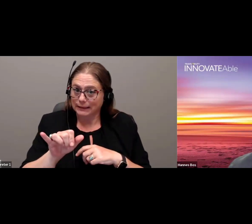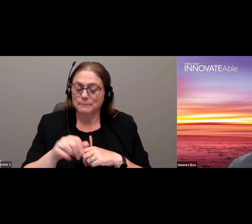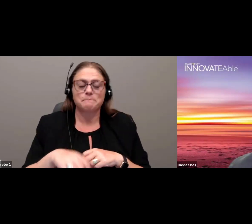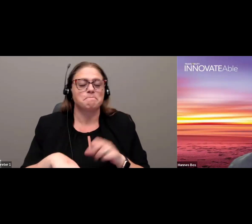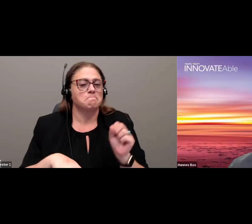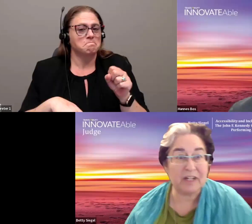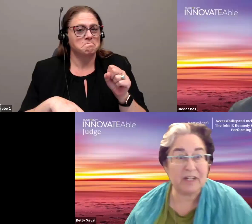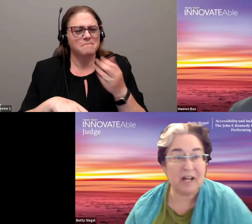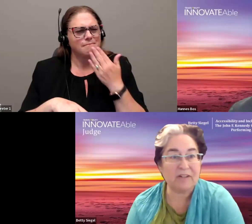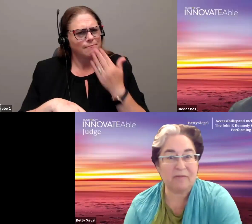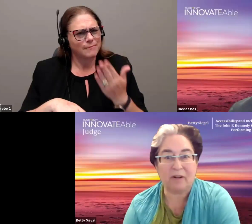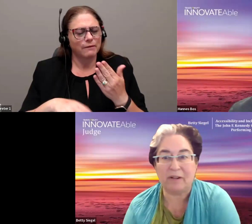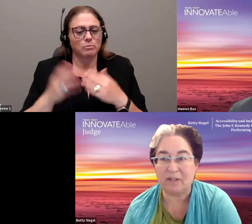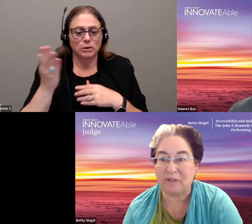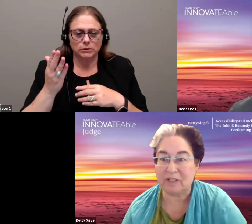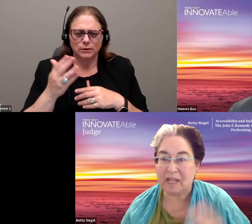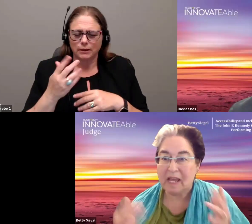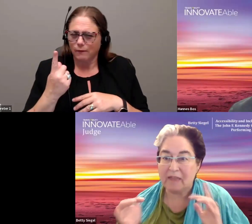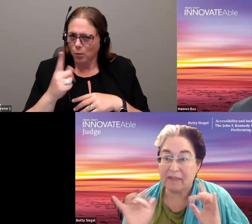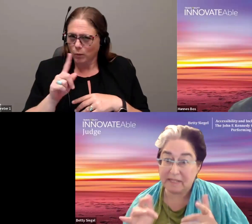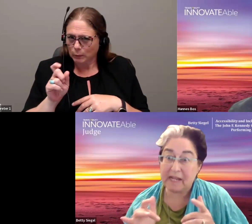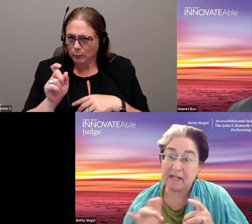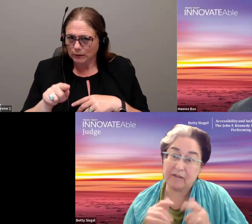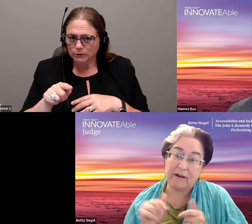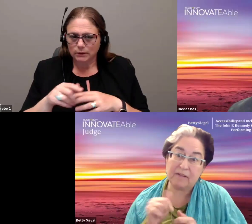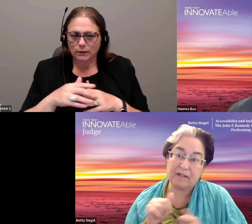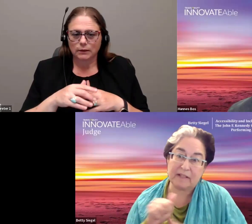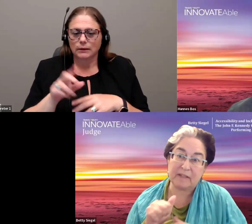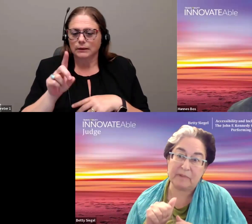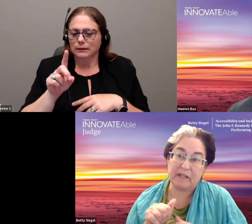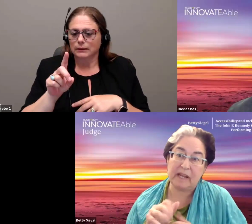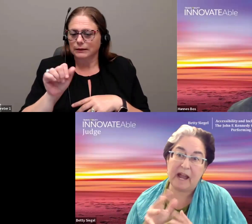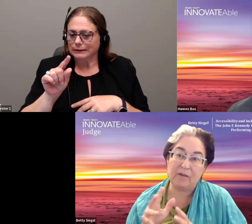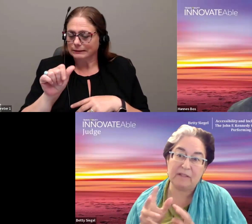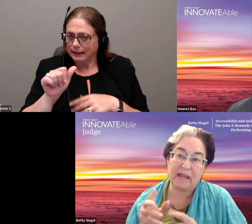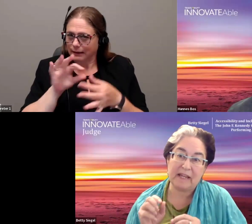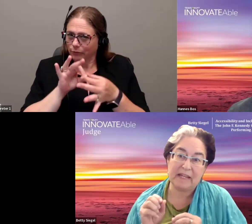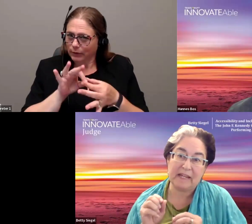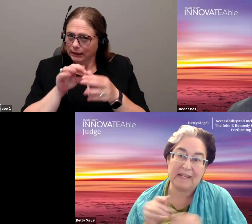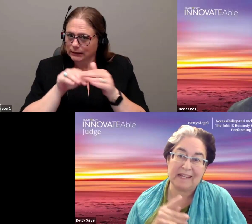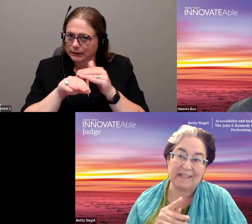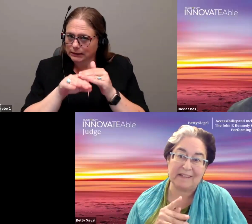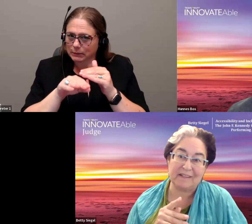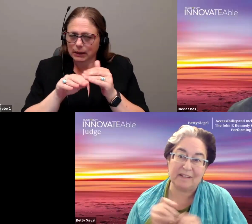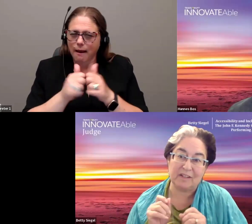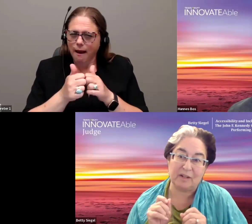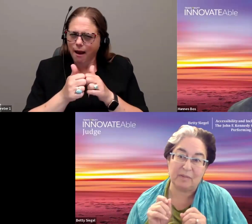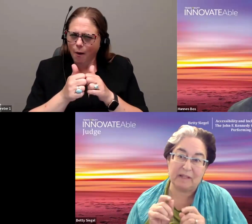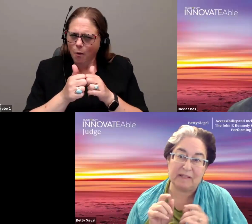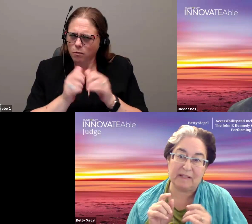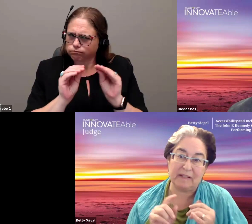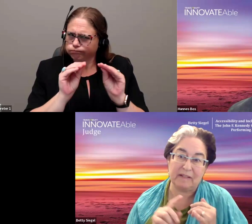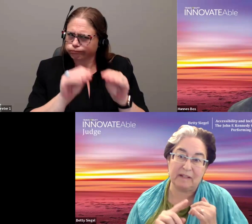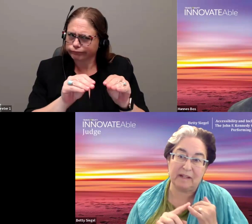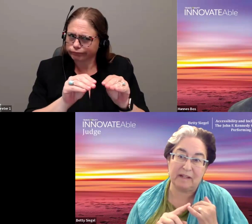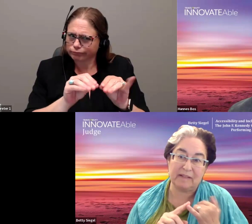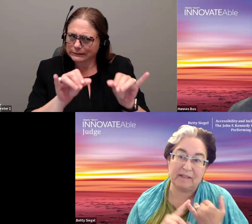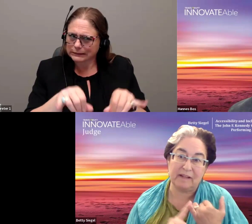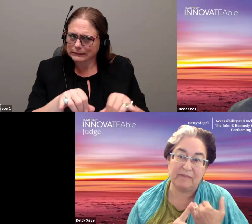for doing that presentation. I do have one question, which is the data around accessibility. How is that getting into the system? Is